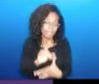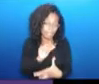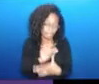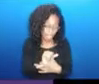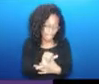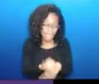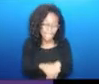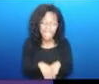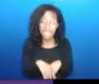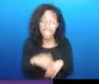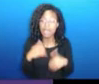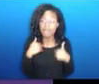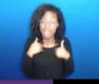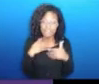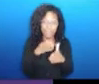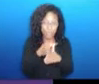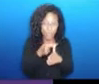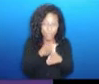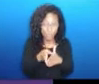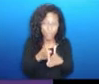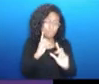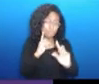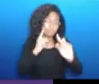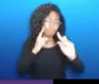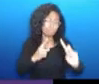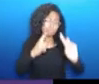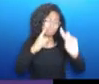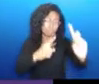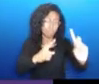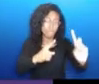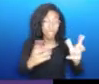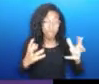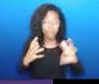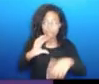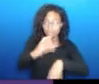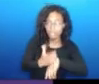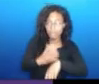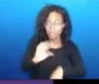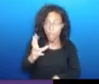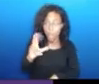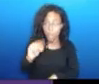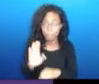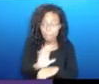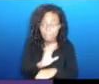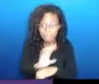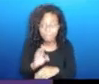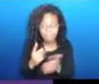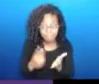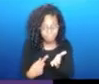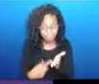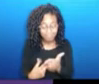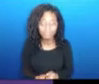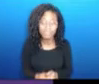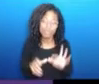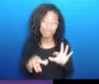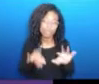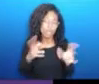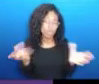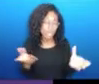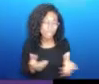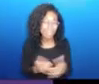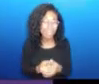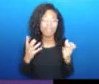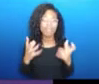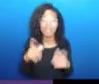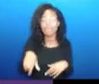who had career aspirations and entrepreneurial goals. We found that a lot of the resources out